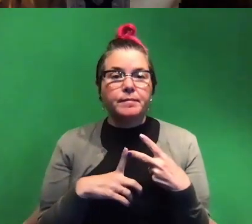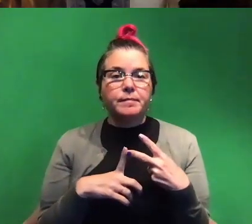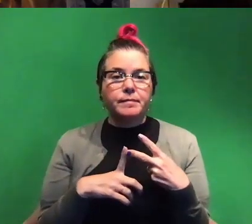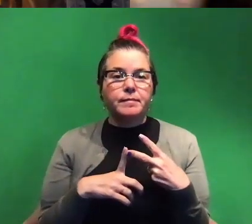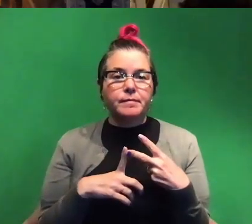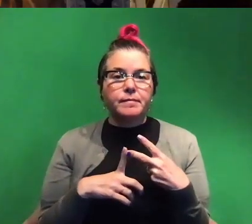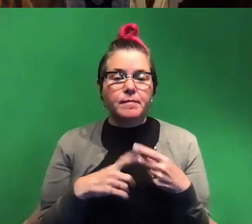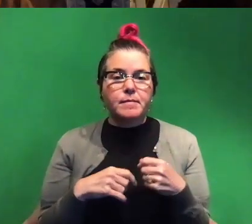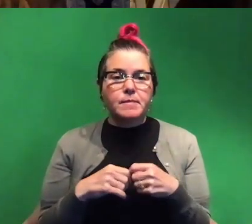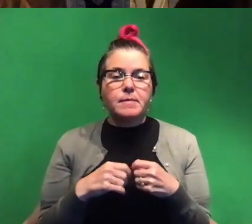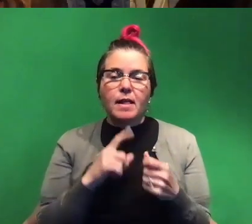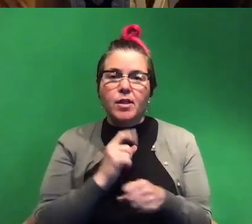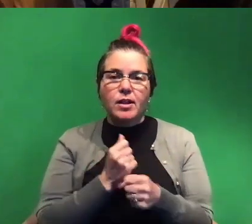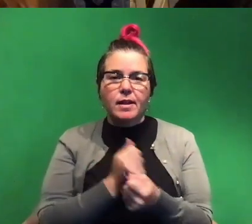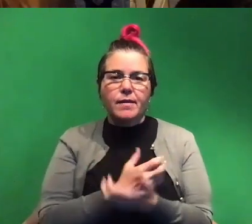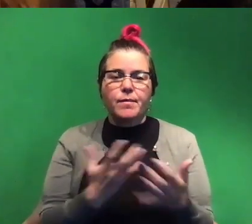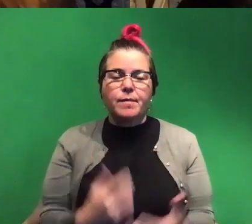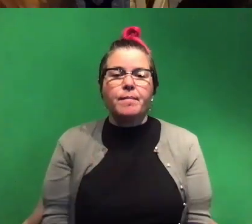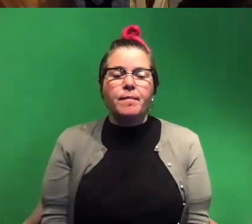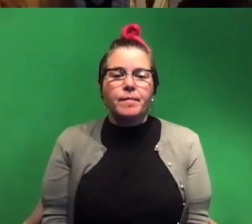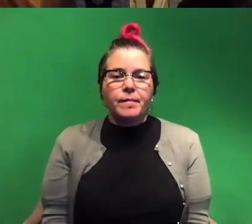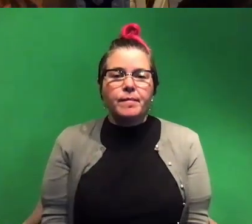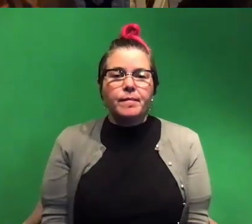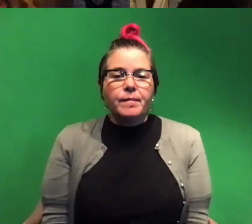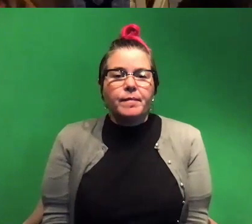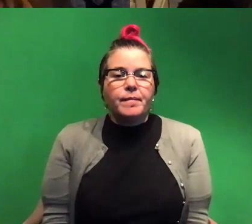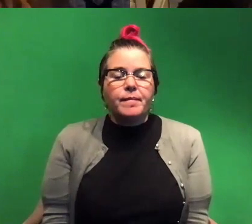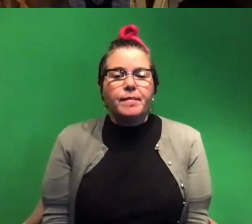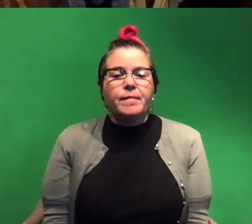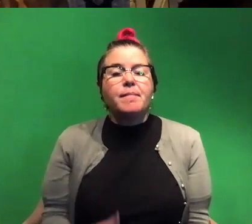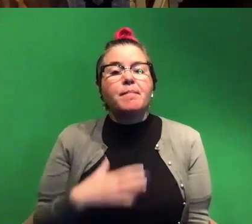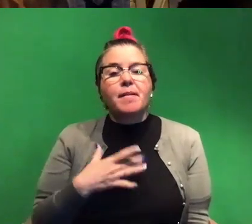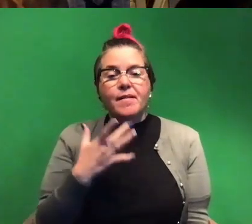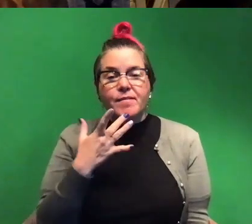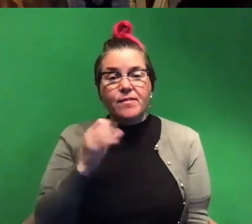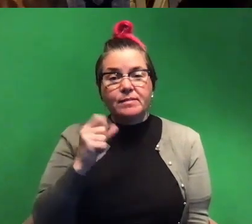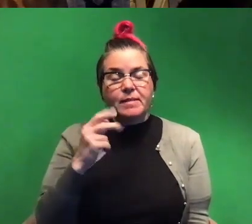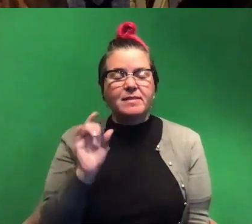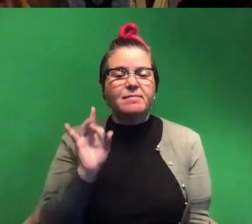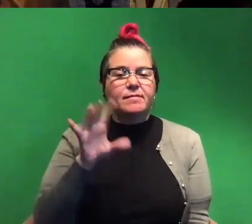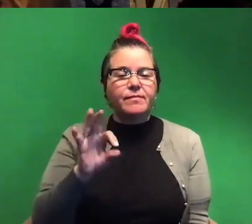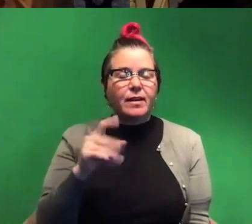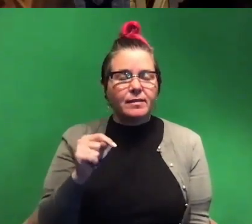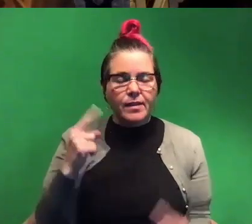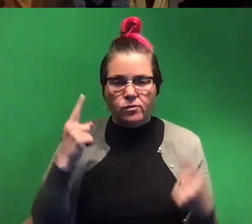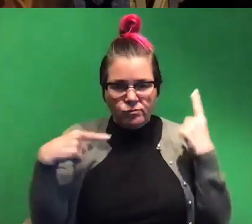like about literally anything question. Well, this is actually my favorite space fact. I just think it's the wildest